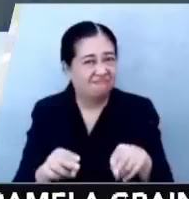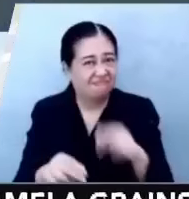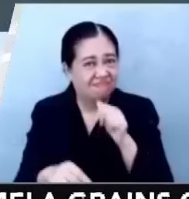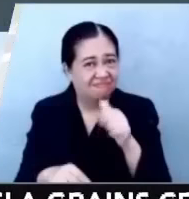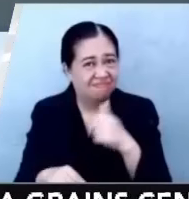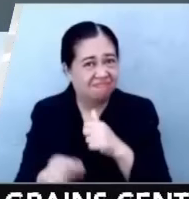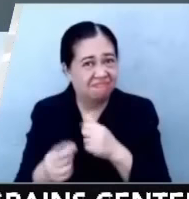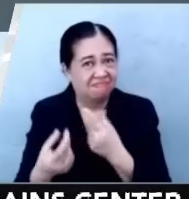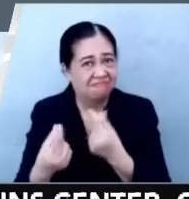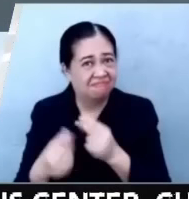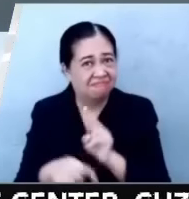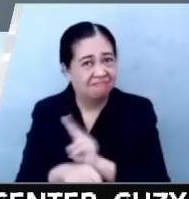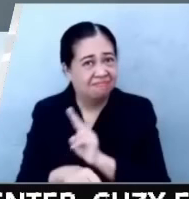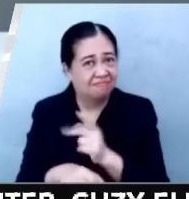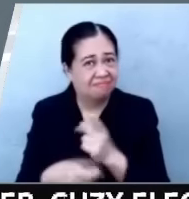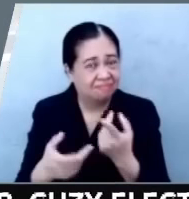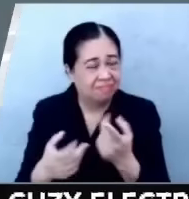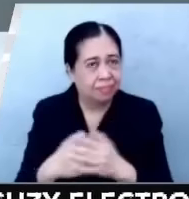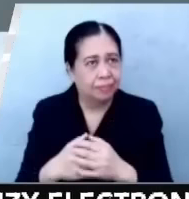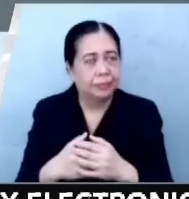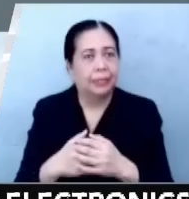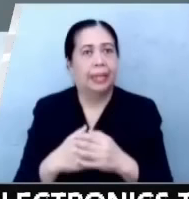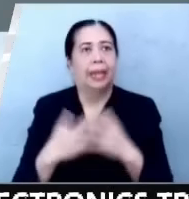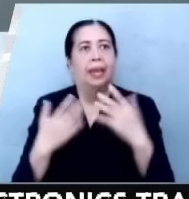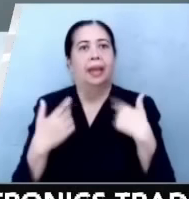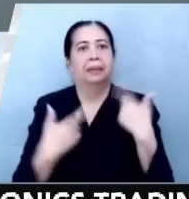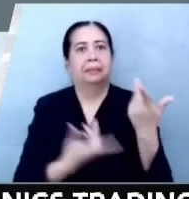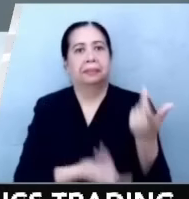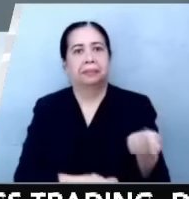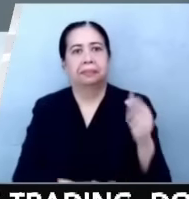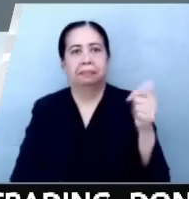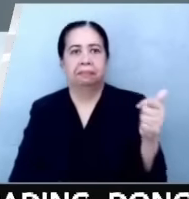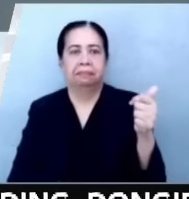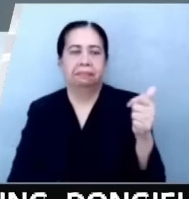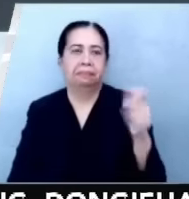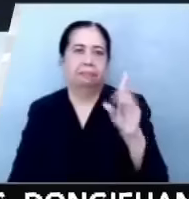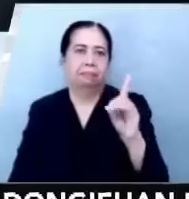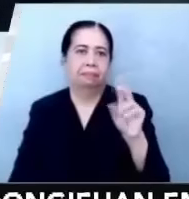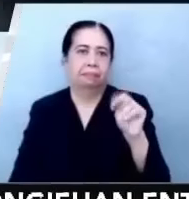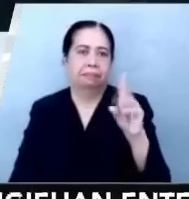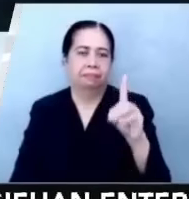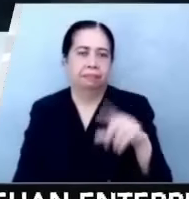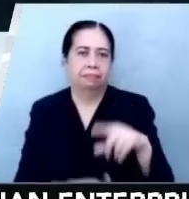Well, I would trust the Department of National Defense and the Armed Forces of the Philippines